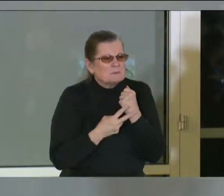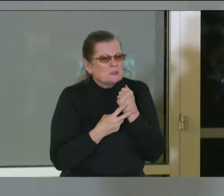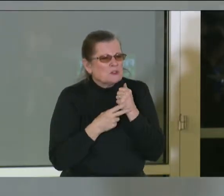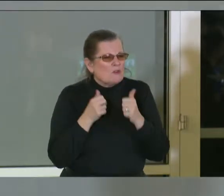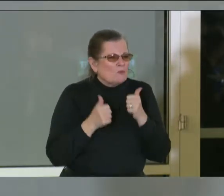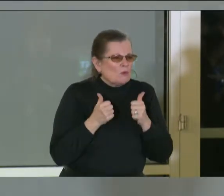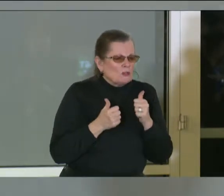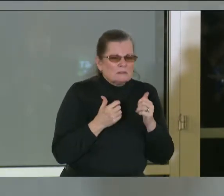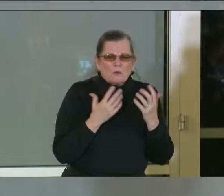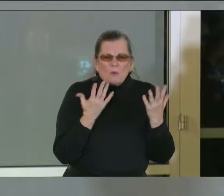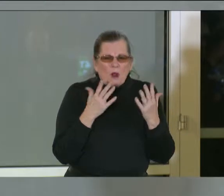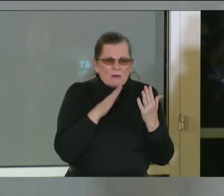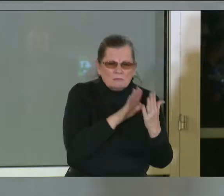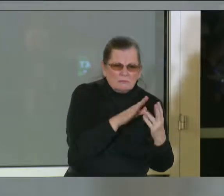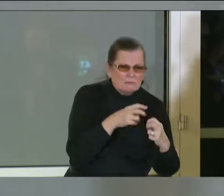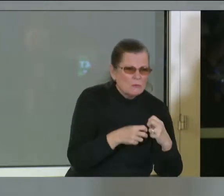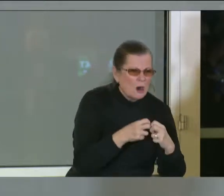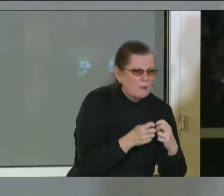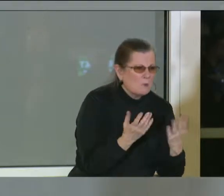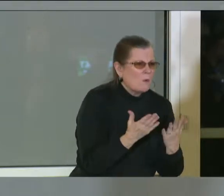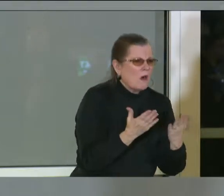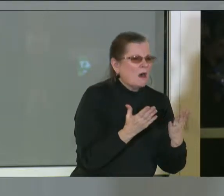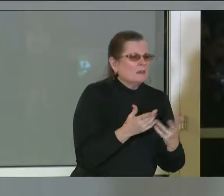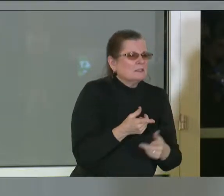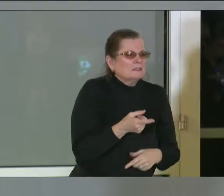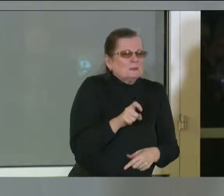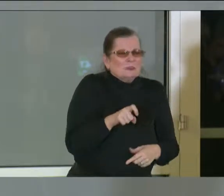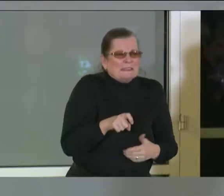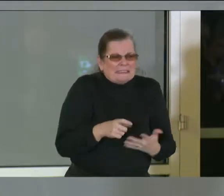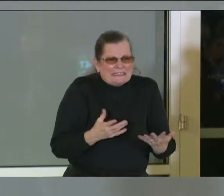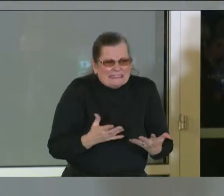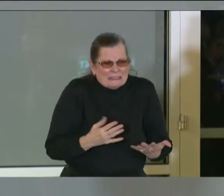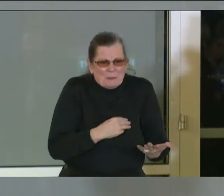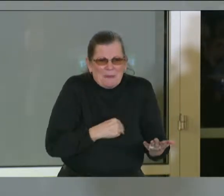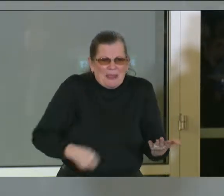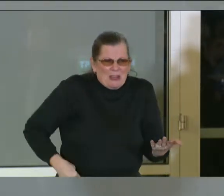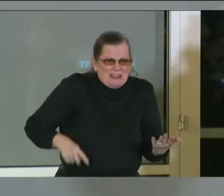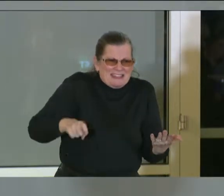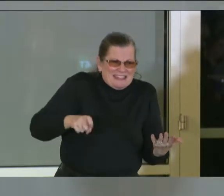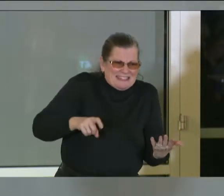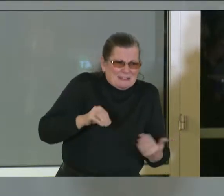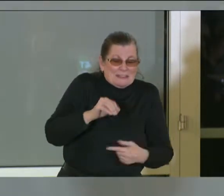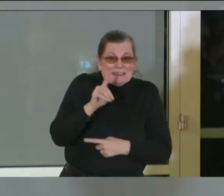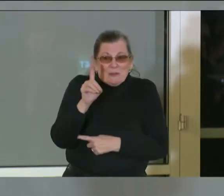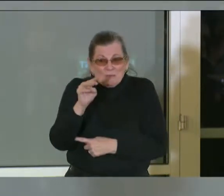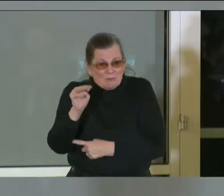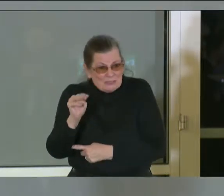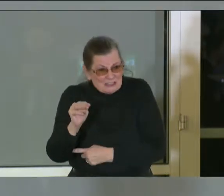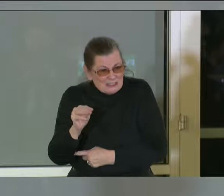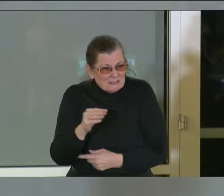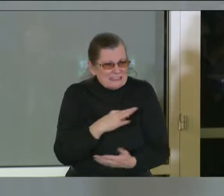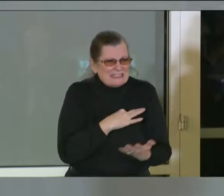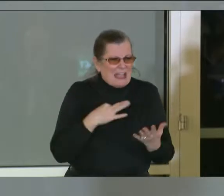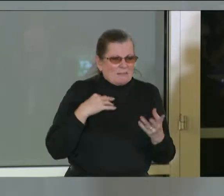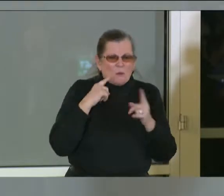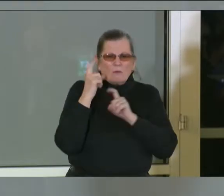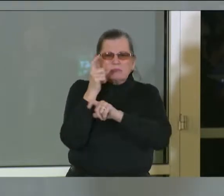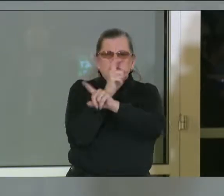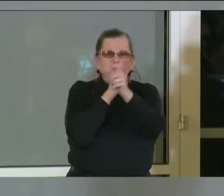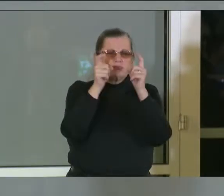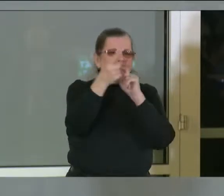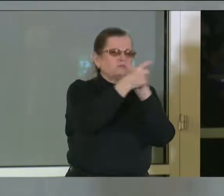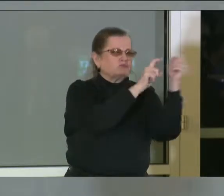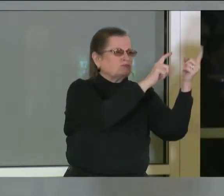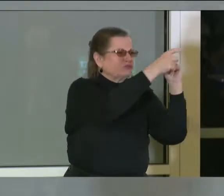the FY20 budget? The mayor and our deputy mayors and administration officials will make the rounds, and we're going to hear from you directly on what you want to